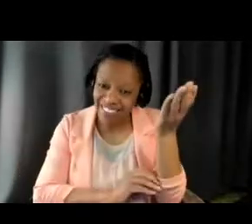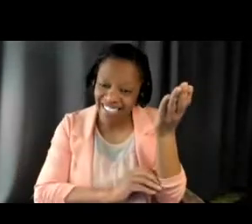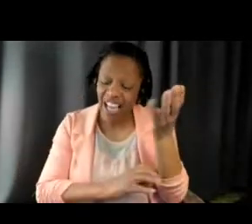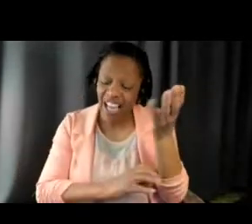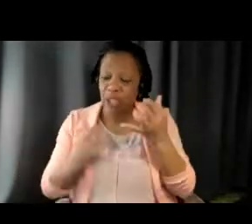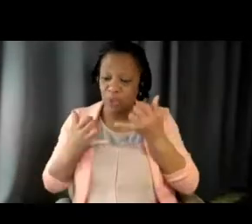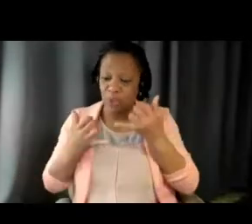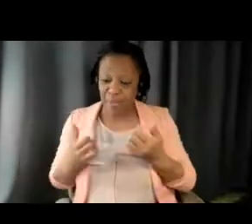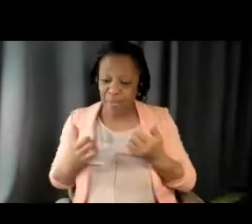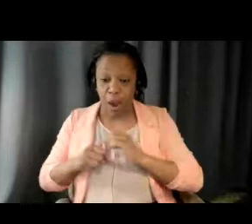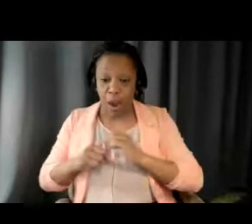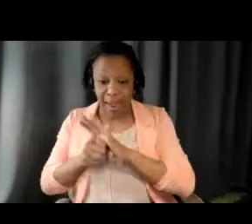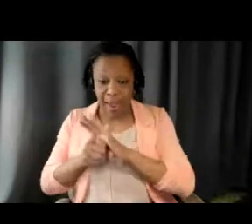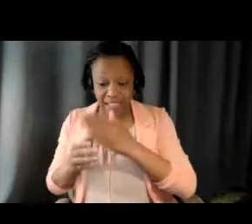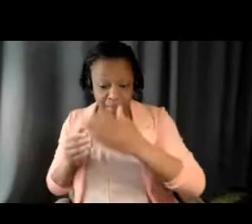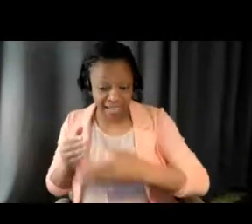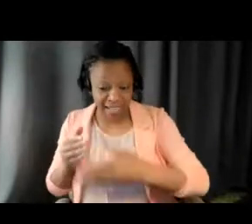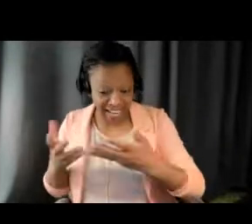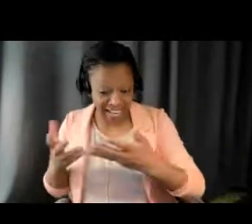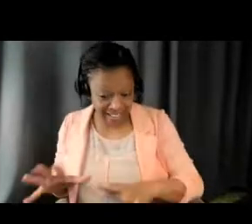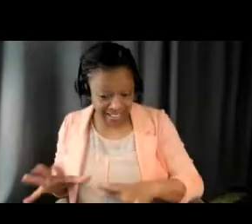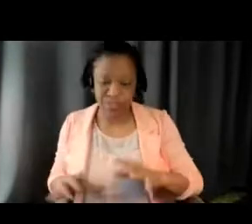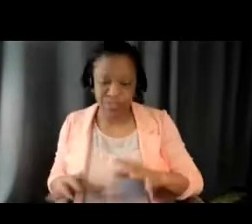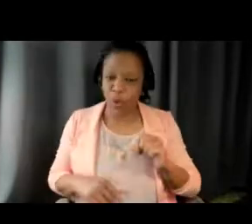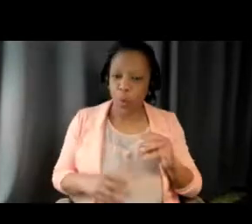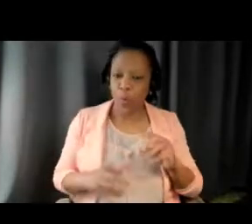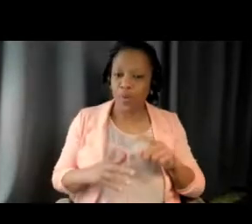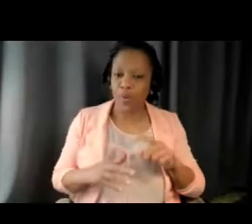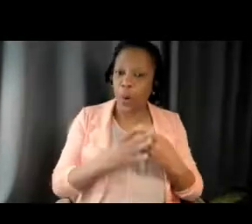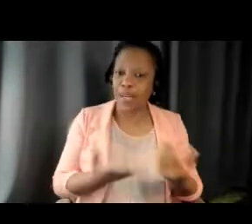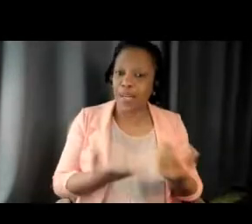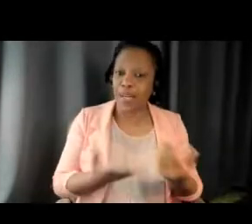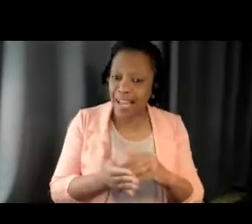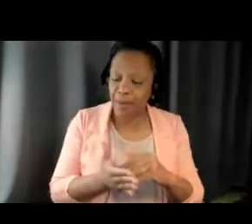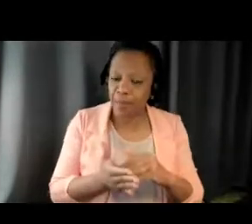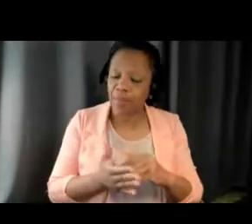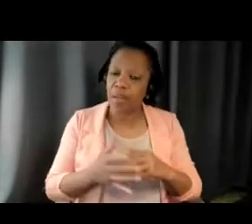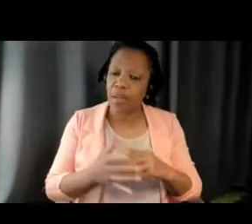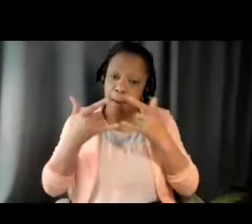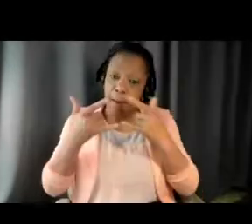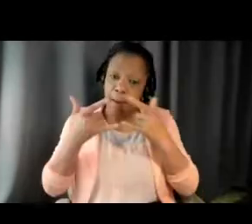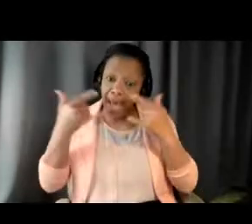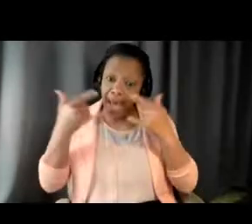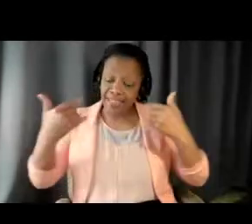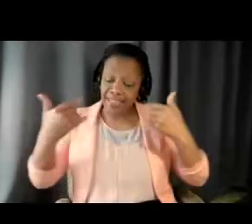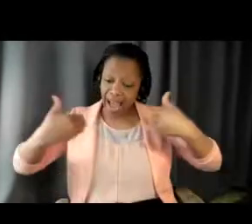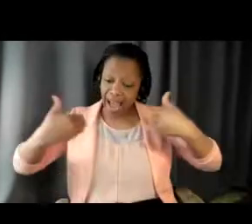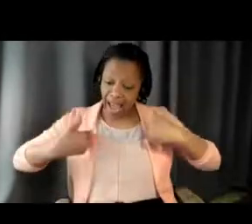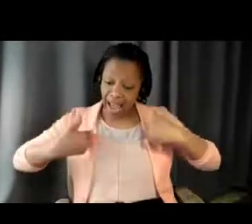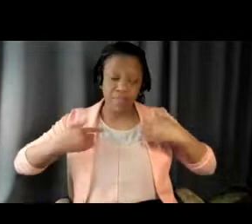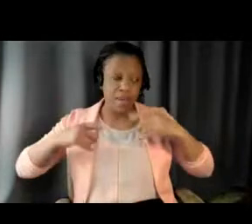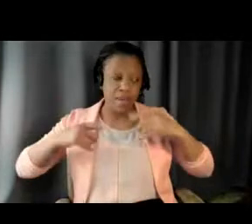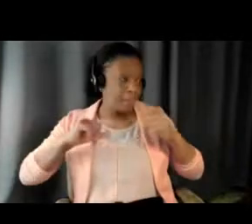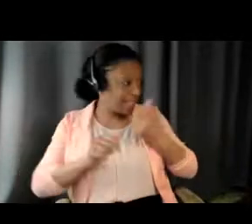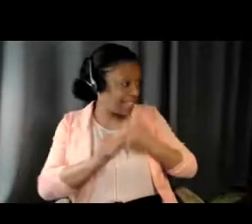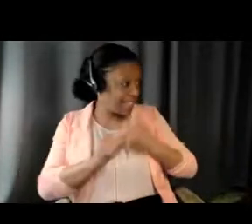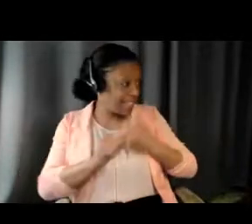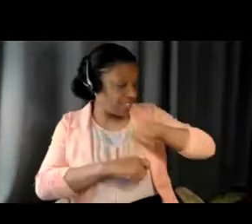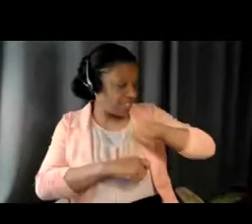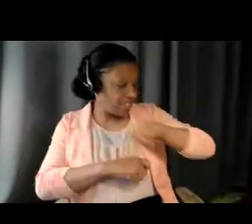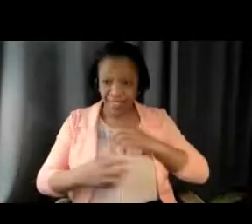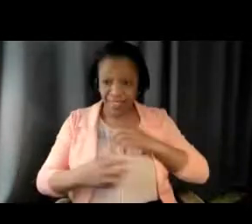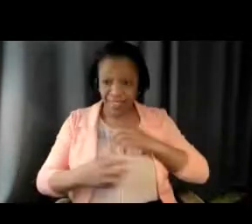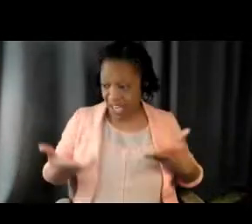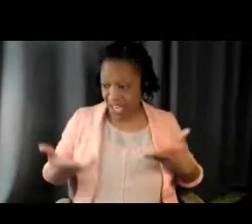I have a mask, but we're all vaccinated and everything, so we're good. And so we just want to get back to